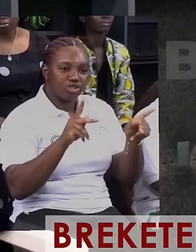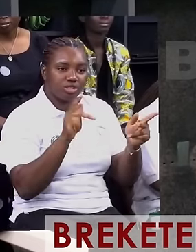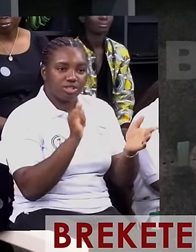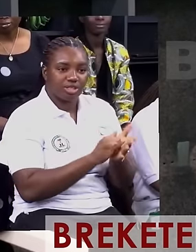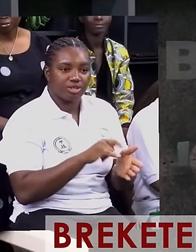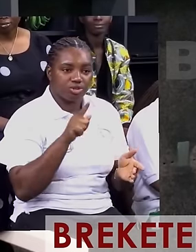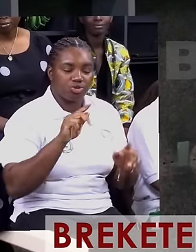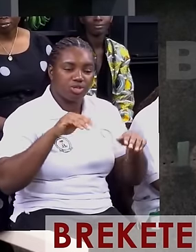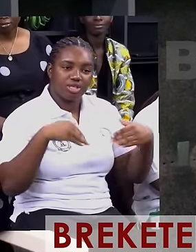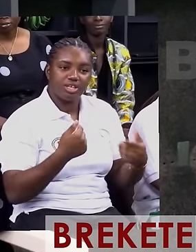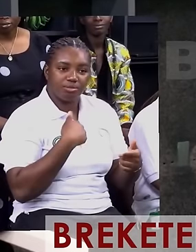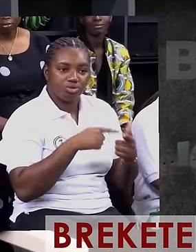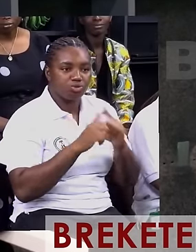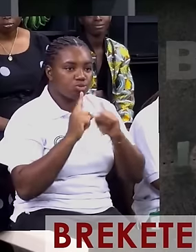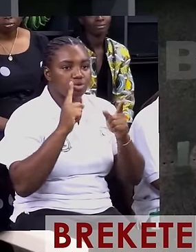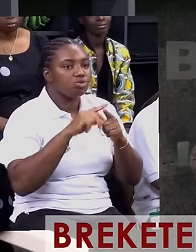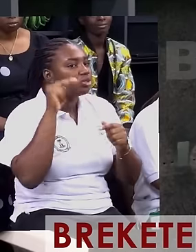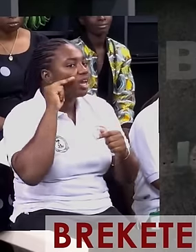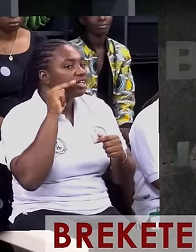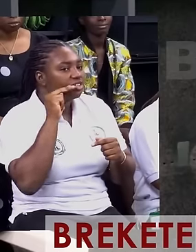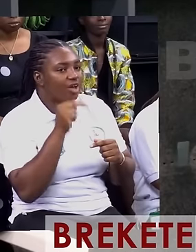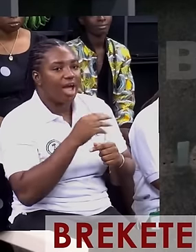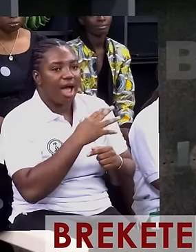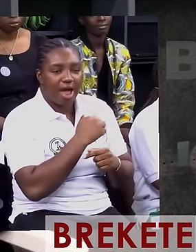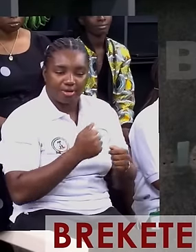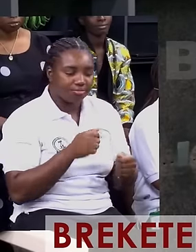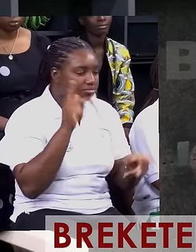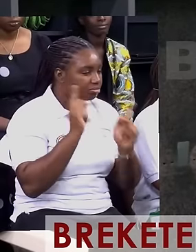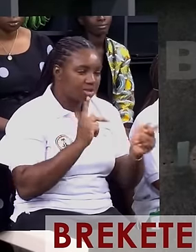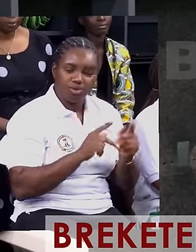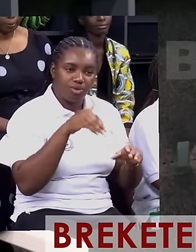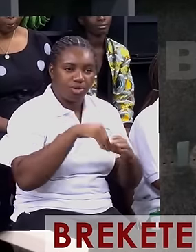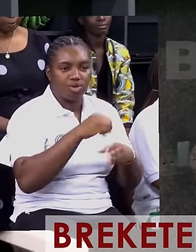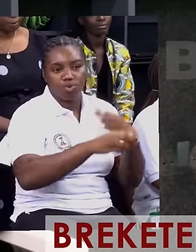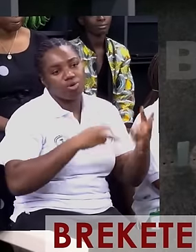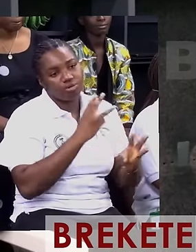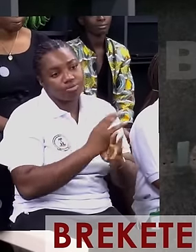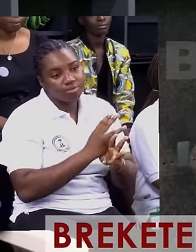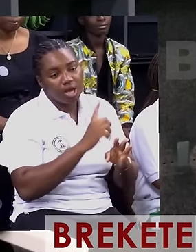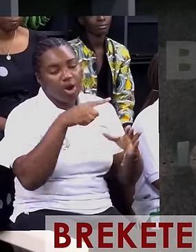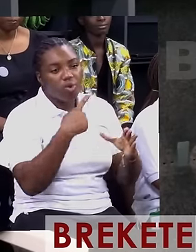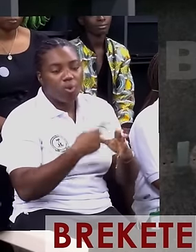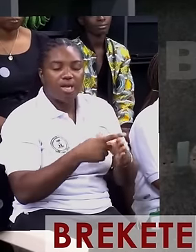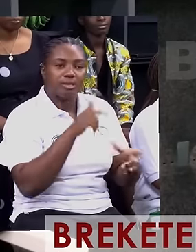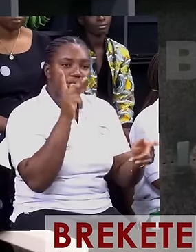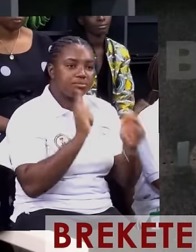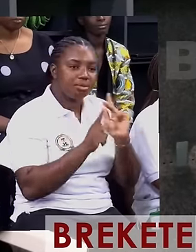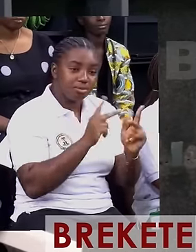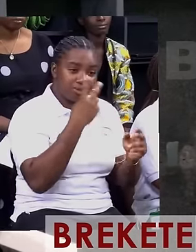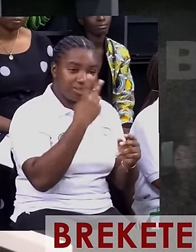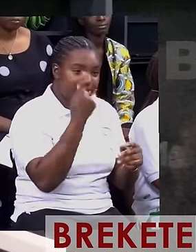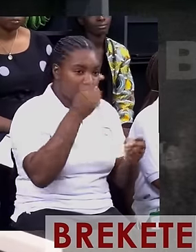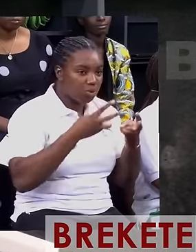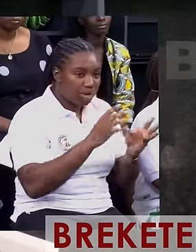give me to talk to Nigerians and indeed people around the world. When people see the way